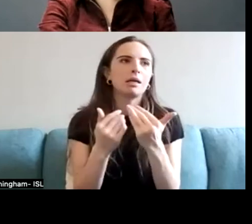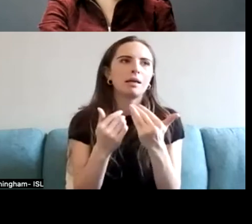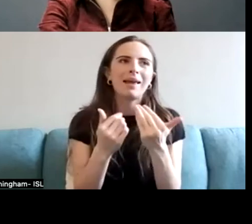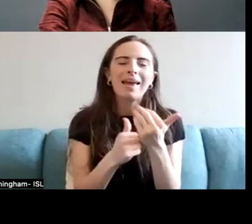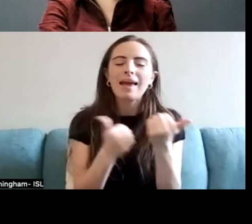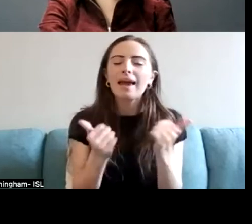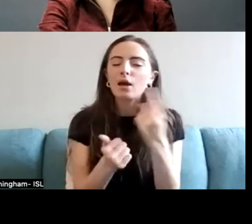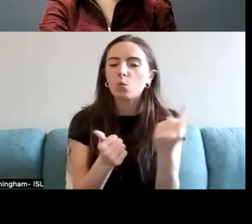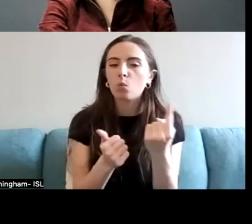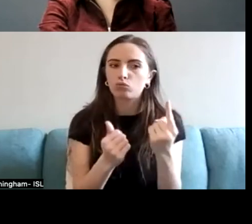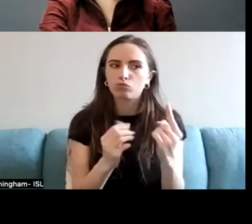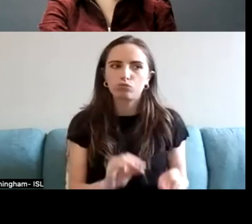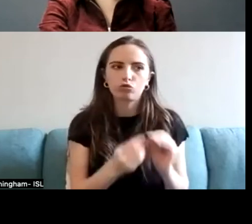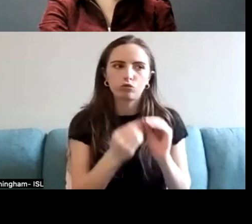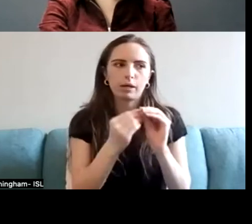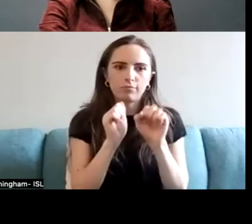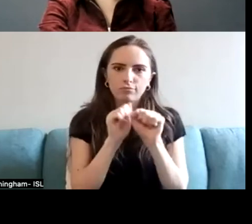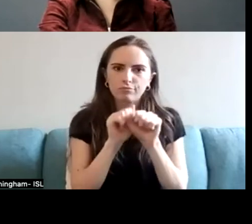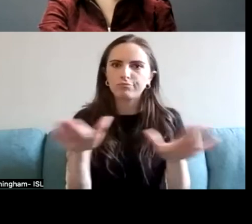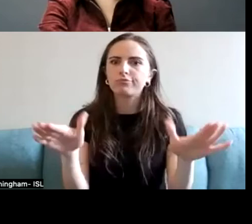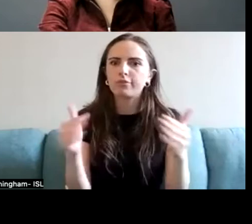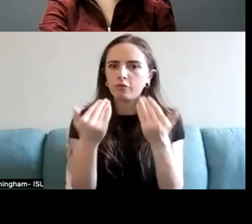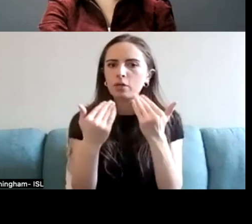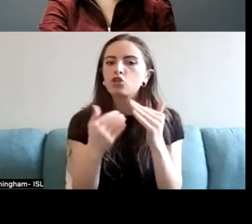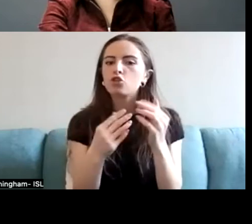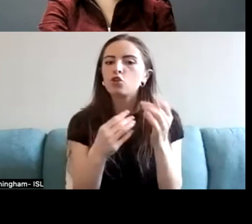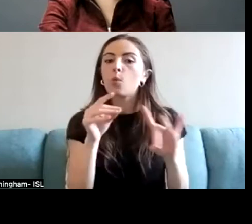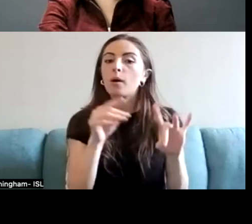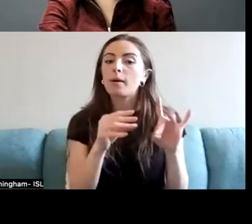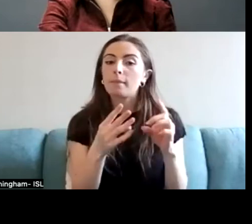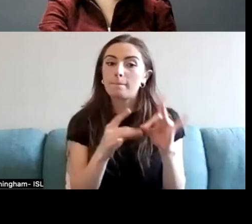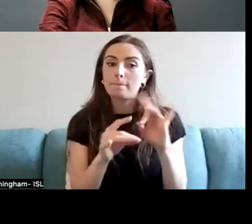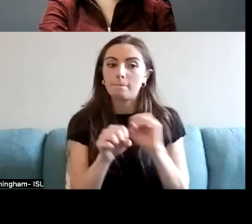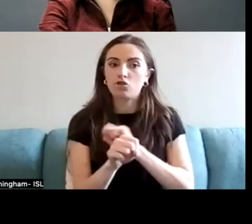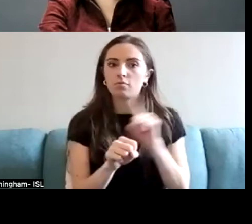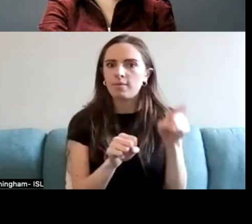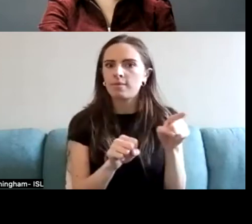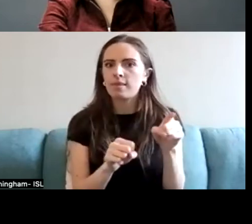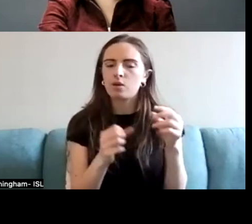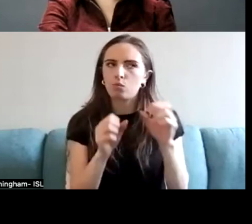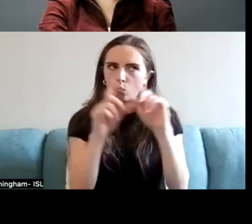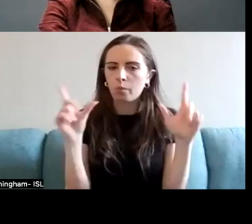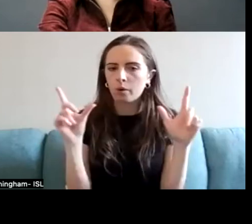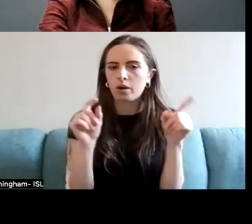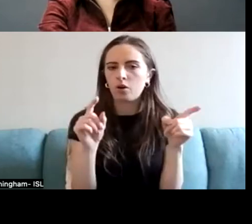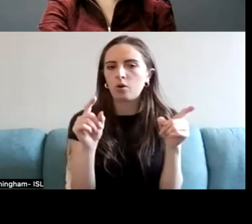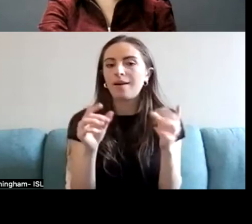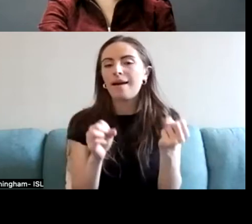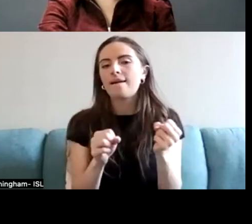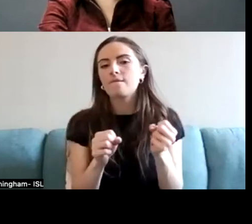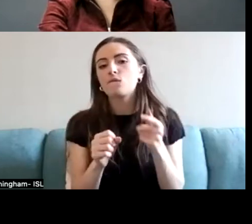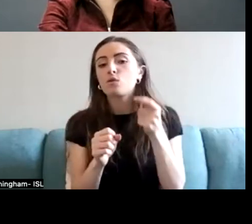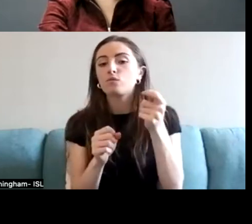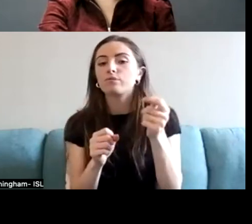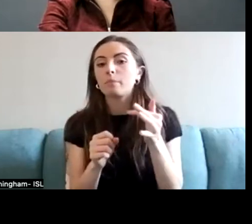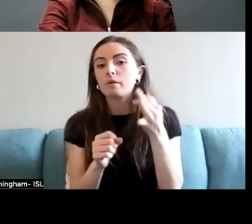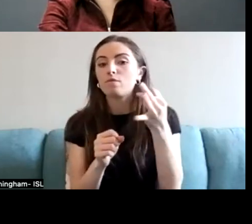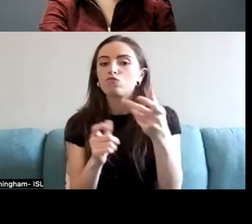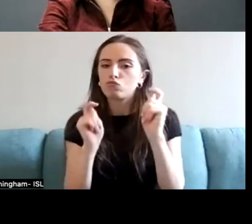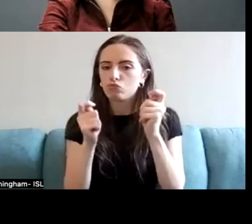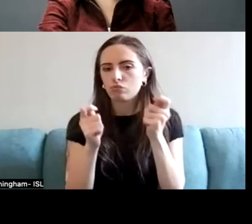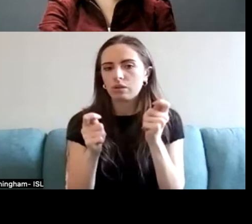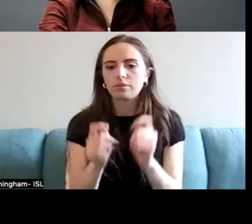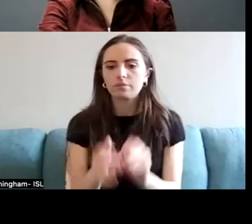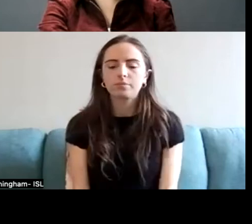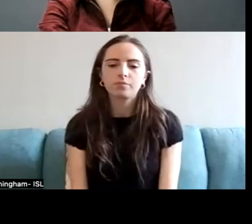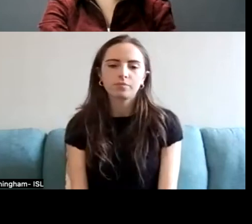own, you know, further inclusive communications trainings as an option for companies, so they can get in